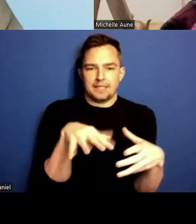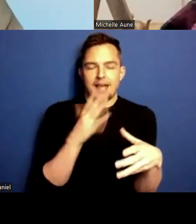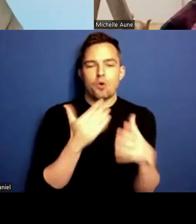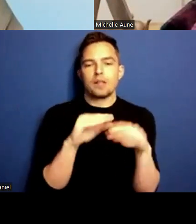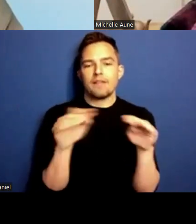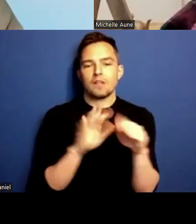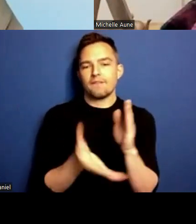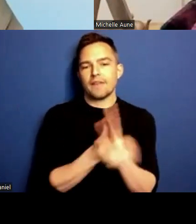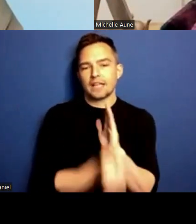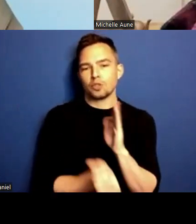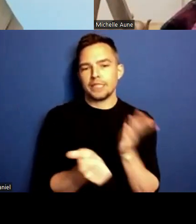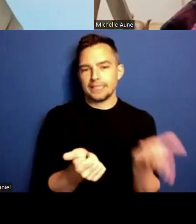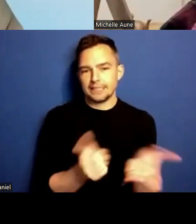expertise.